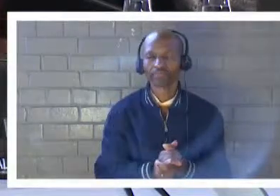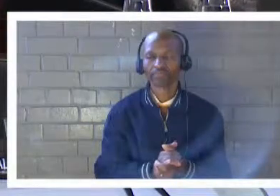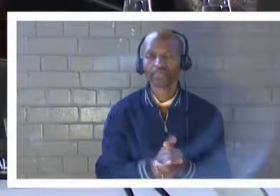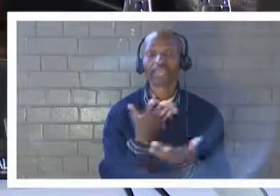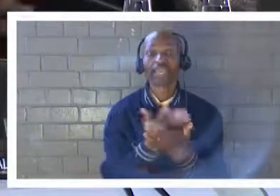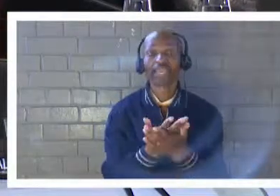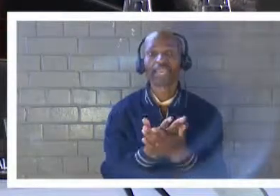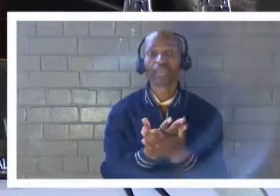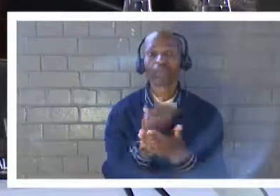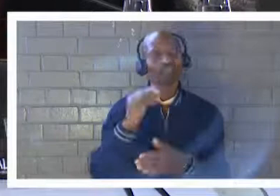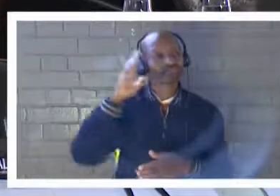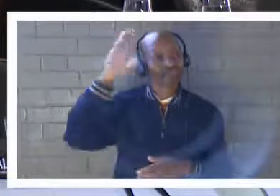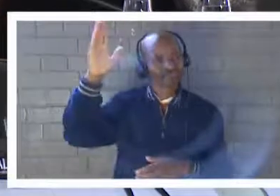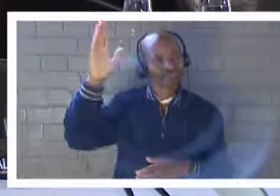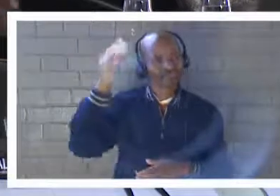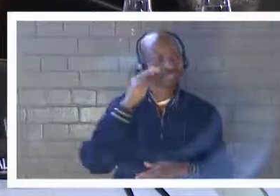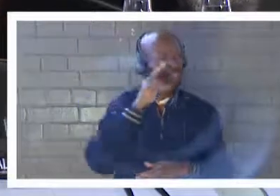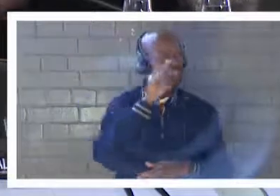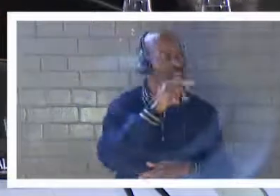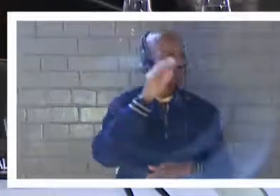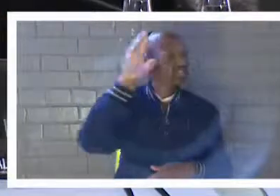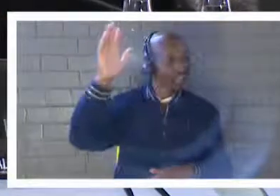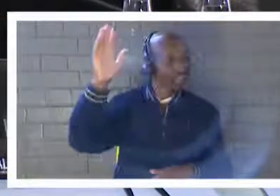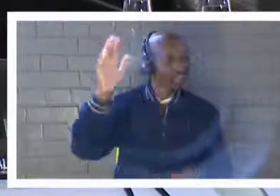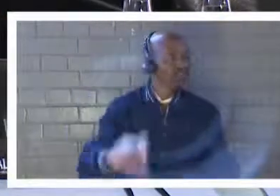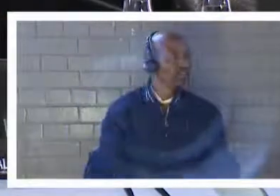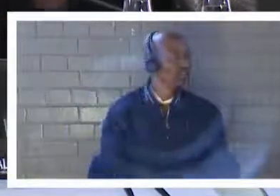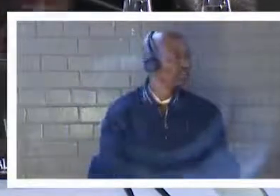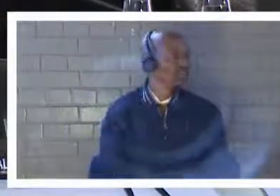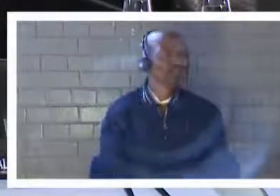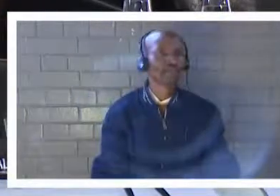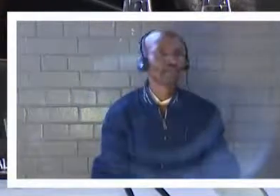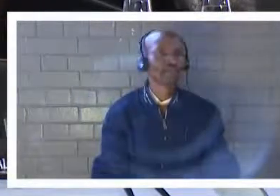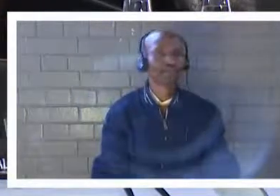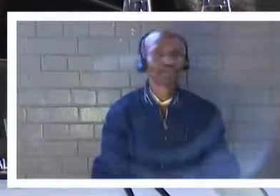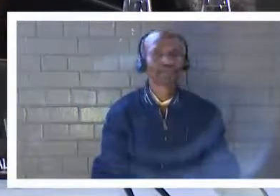Can we take hands? I see this one, two,